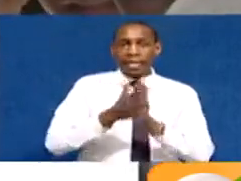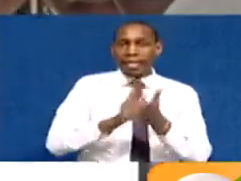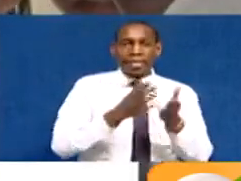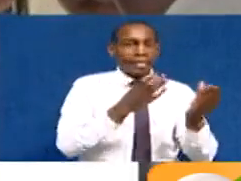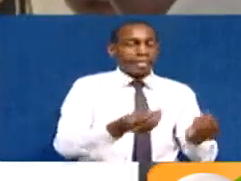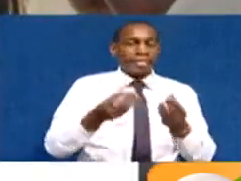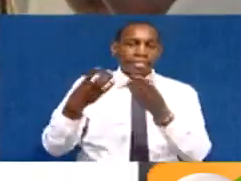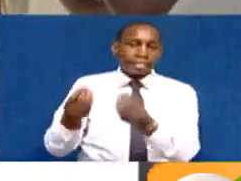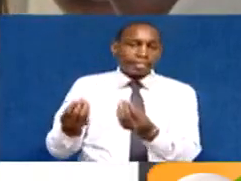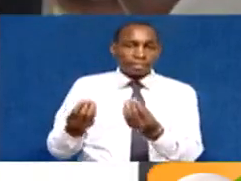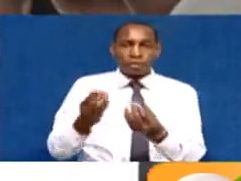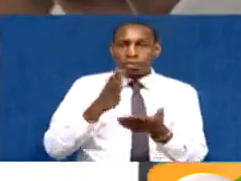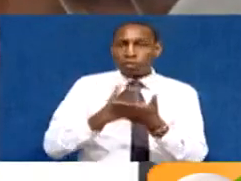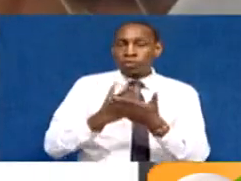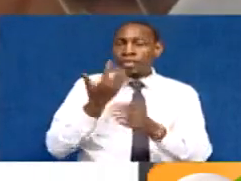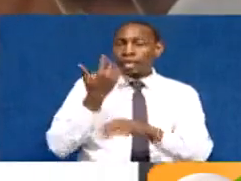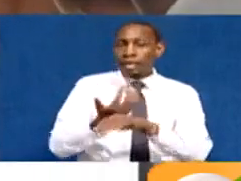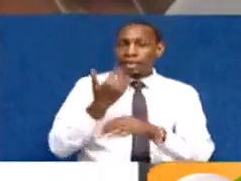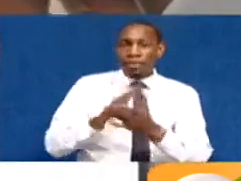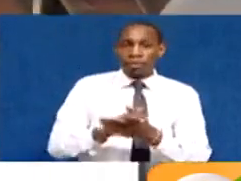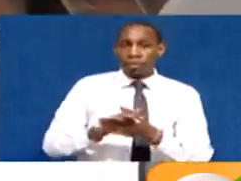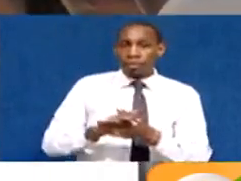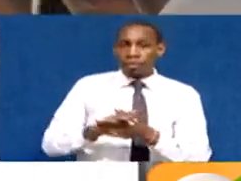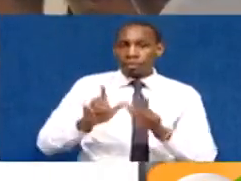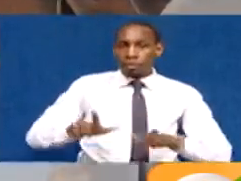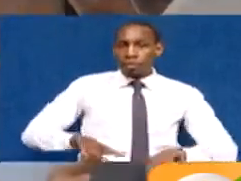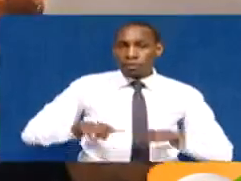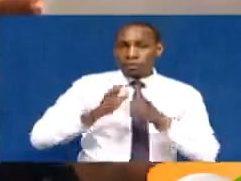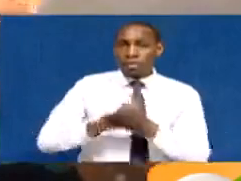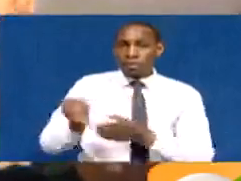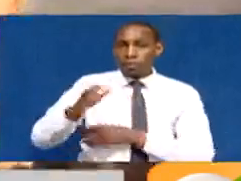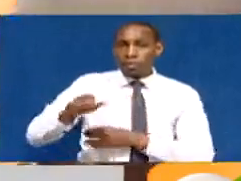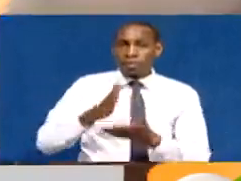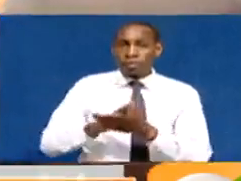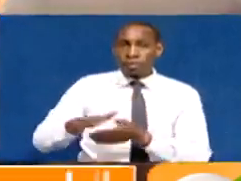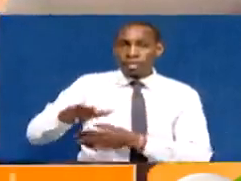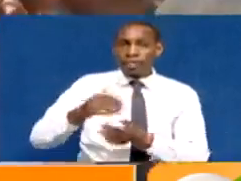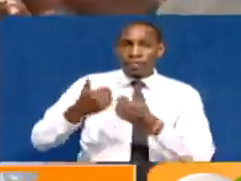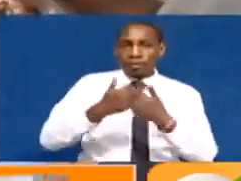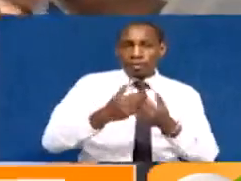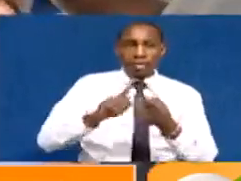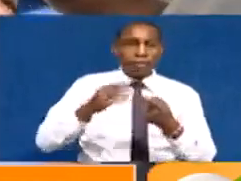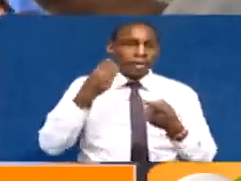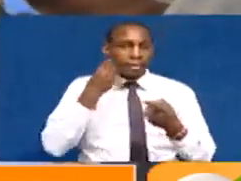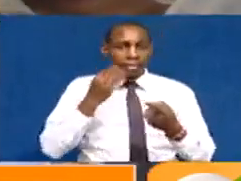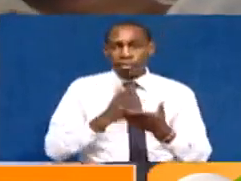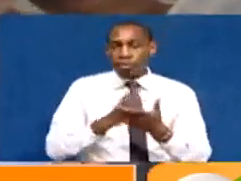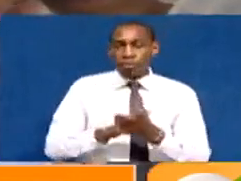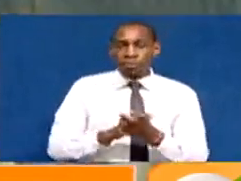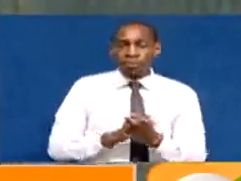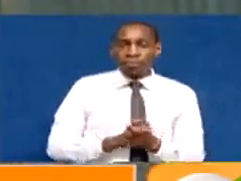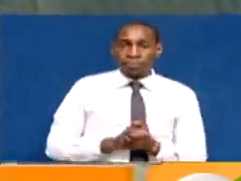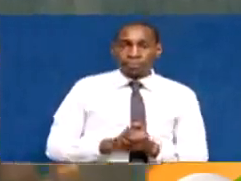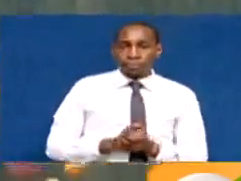pain, no gain, so it has been really tough. We live in slums, environmental challenges, obviously there are sickness. It has been really a great